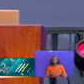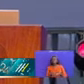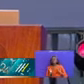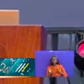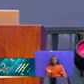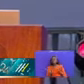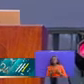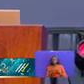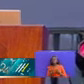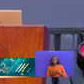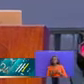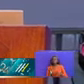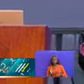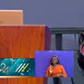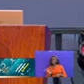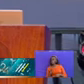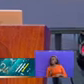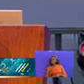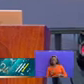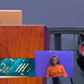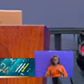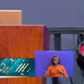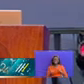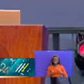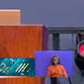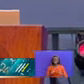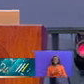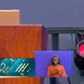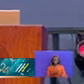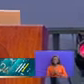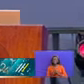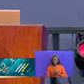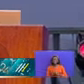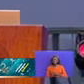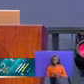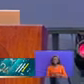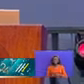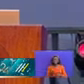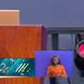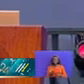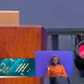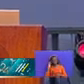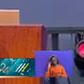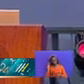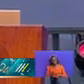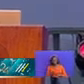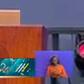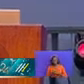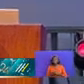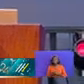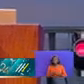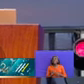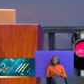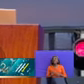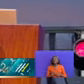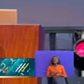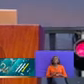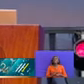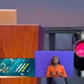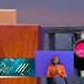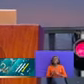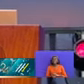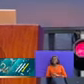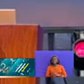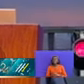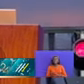the world we can't challenge it with the current state of mind there must be a revolutionary